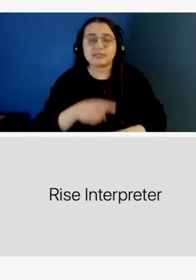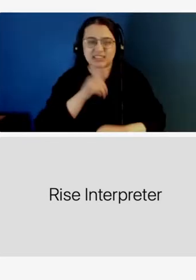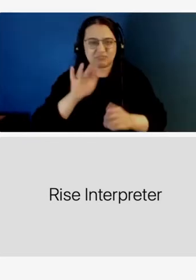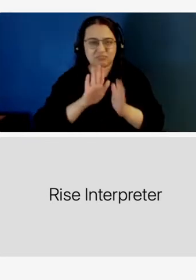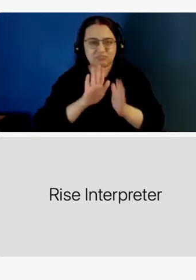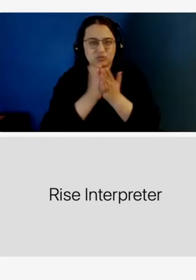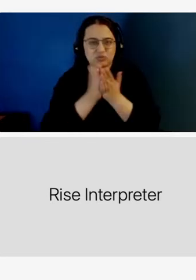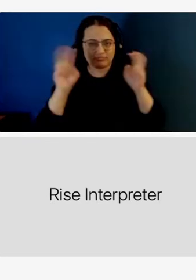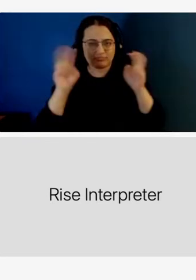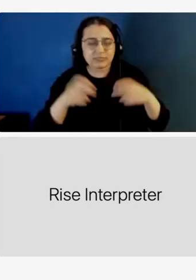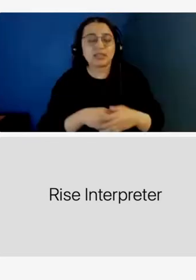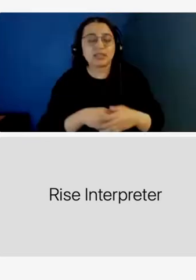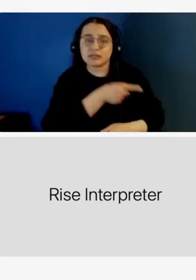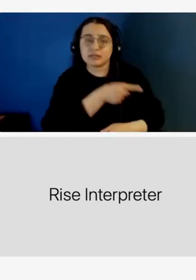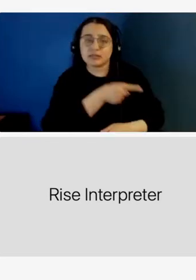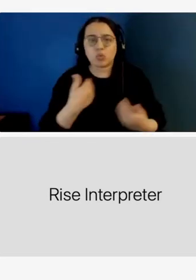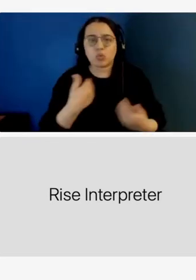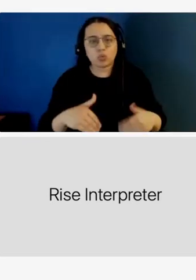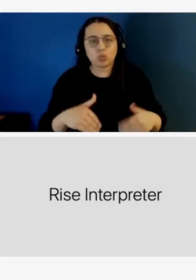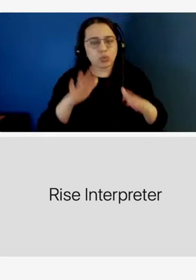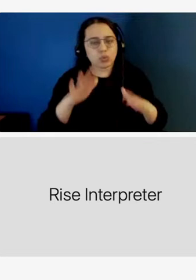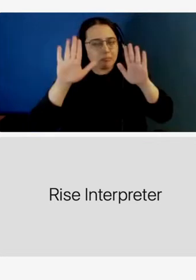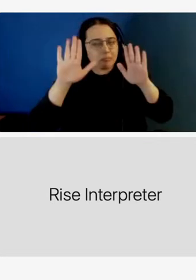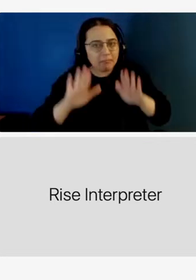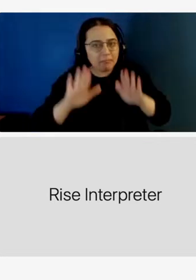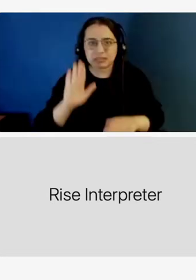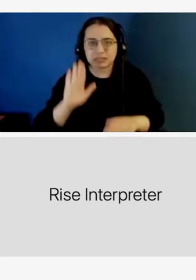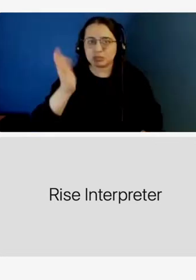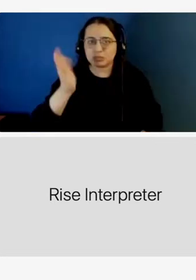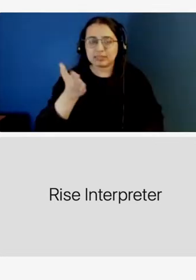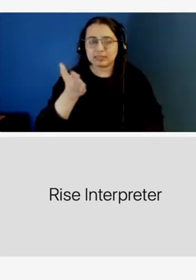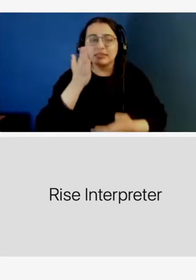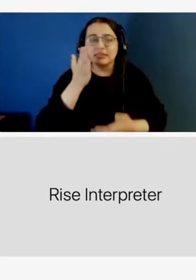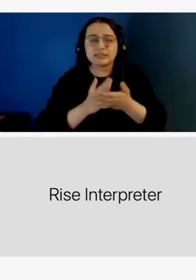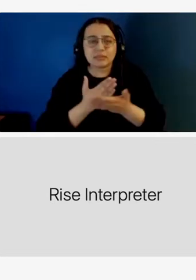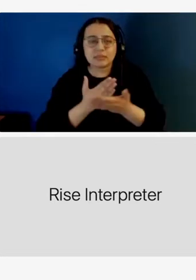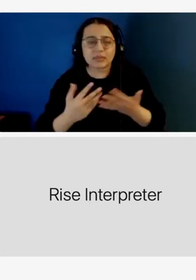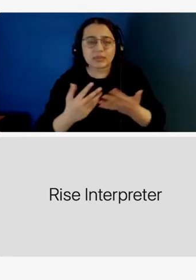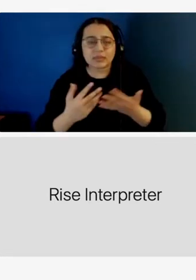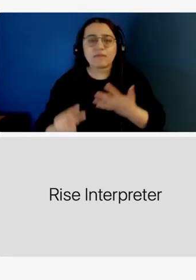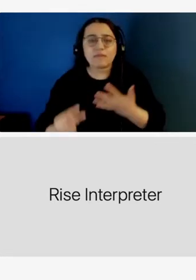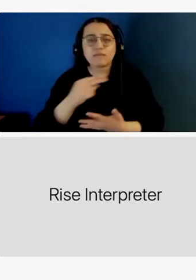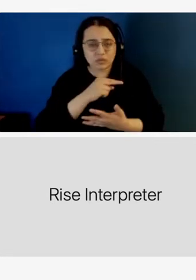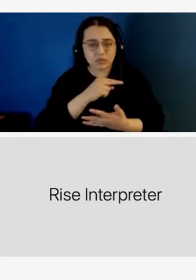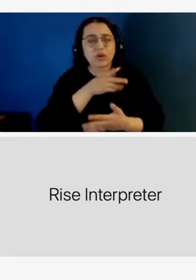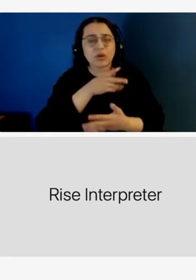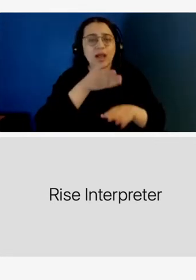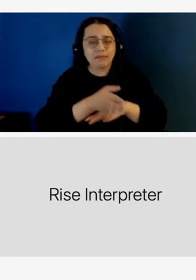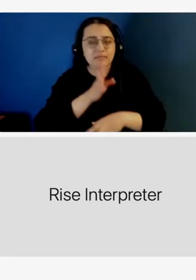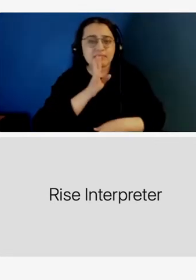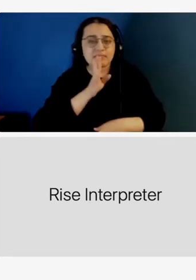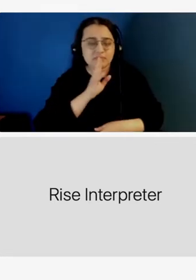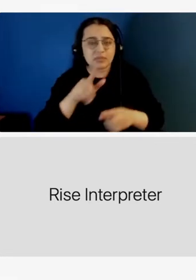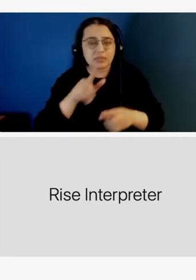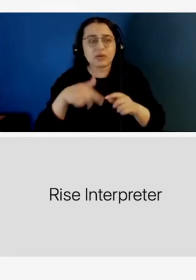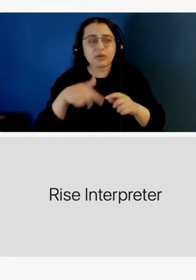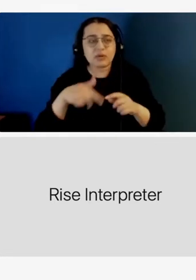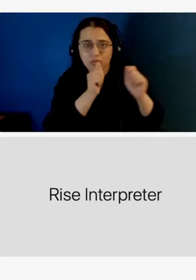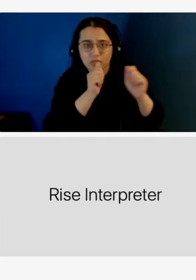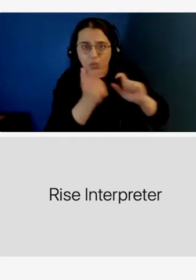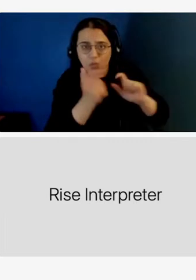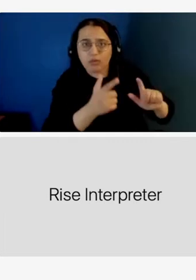the overview on the after speaking with everybody in regards to her